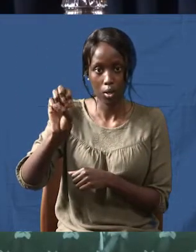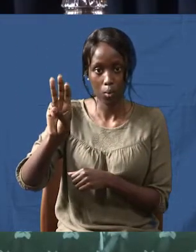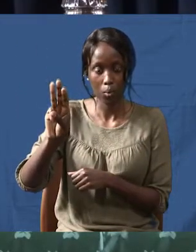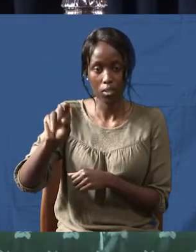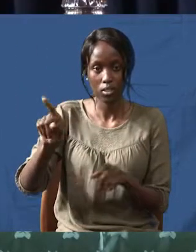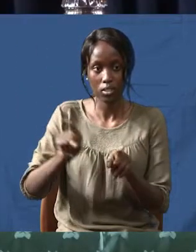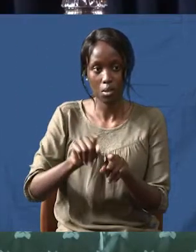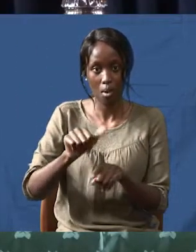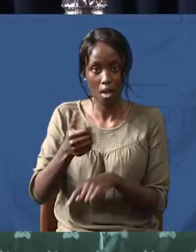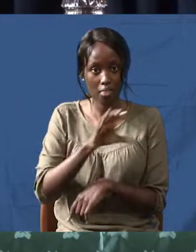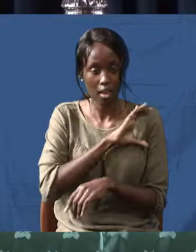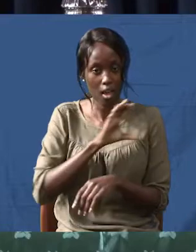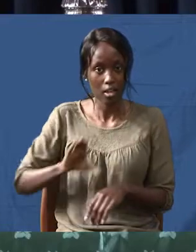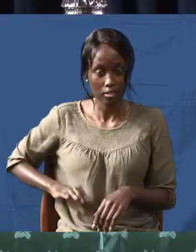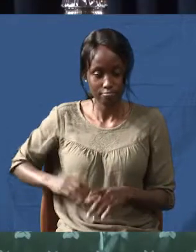instruction.